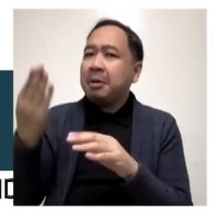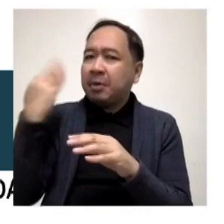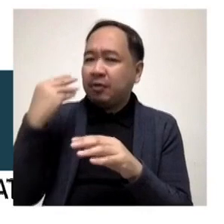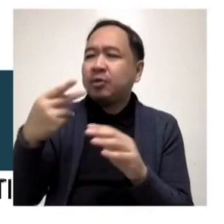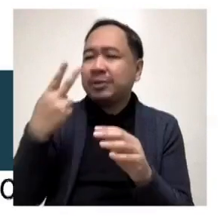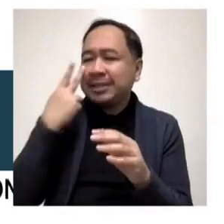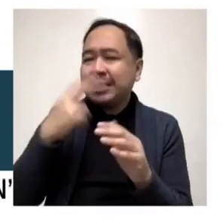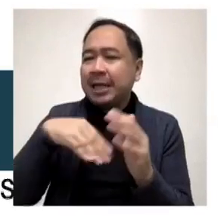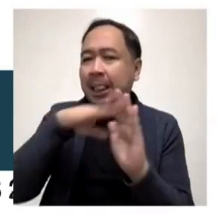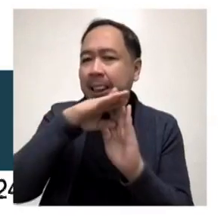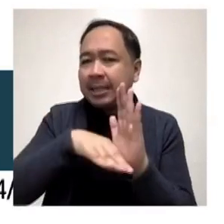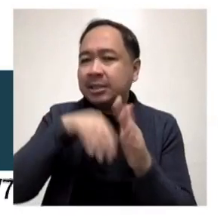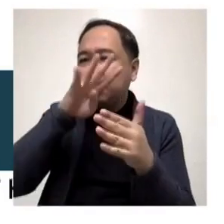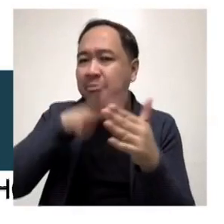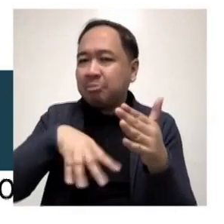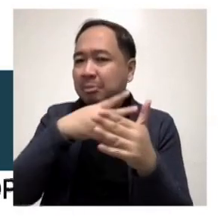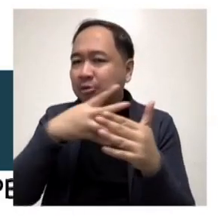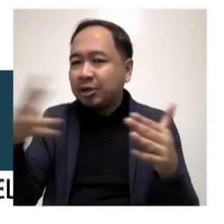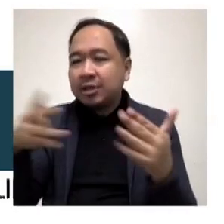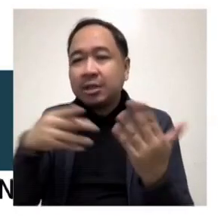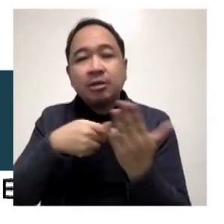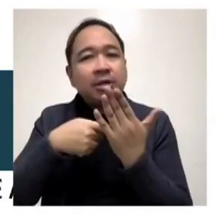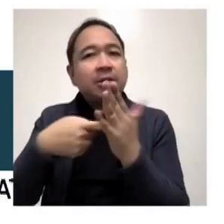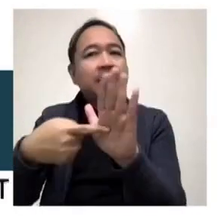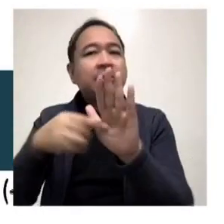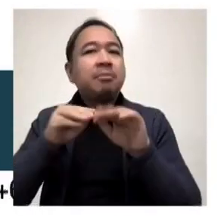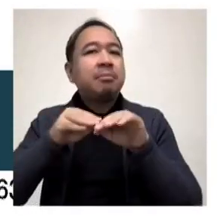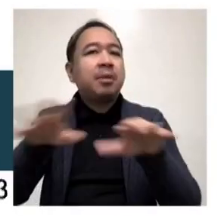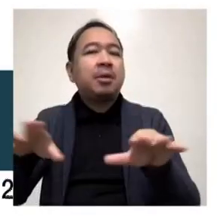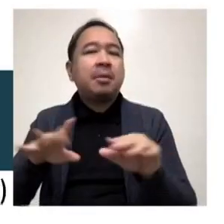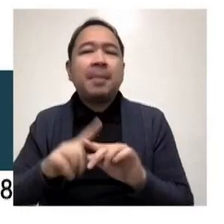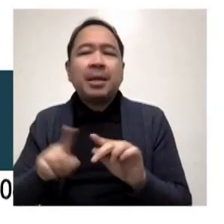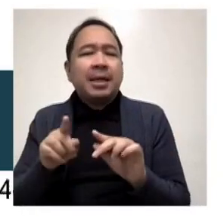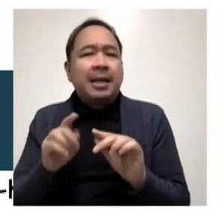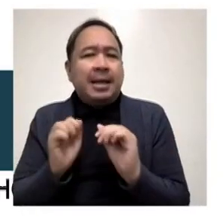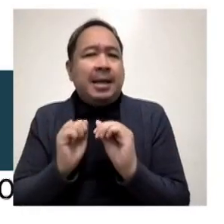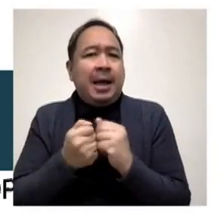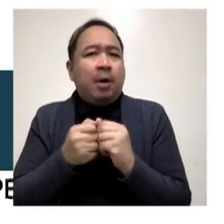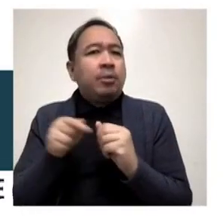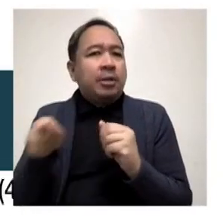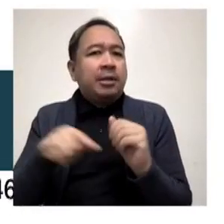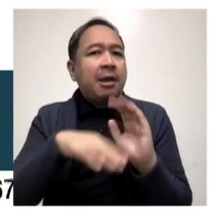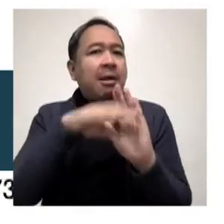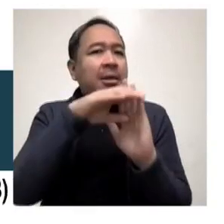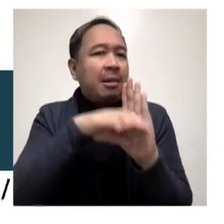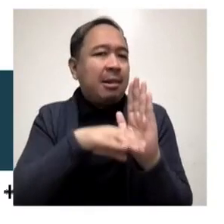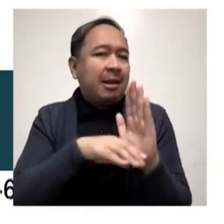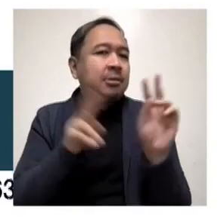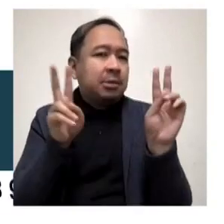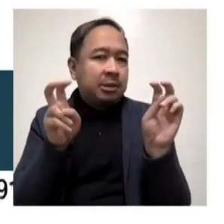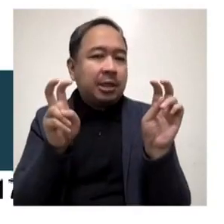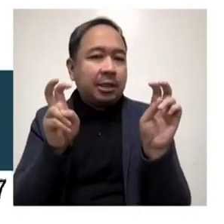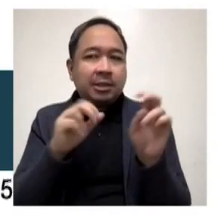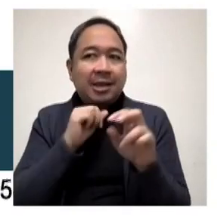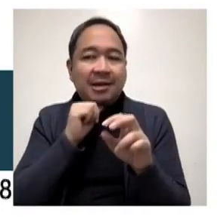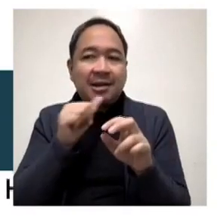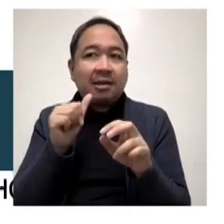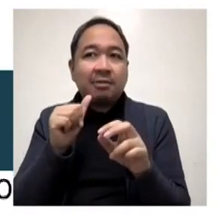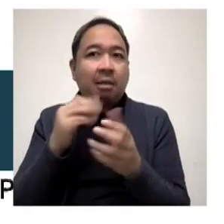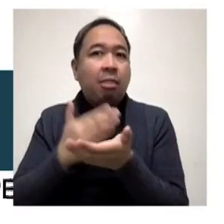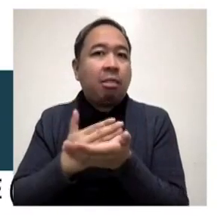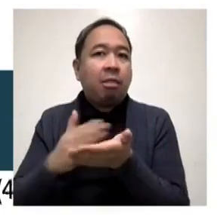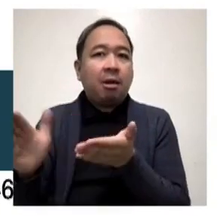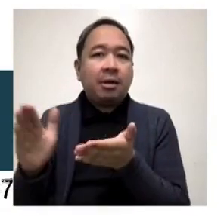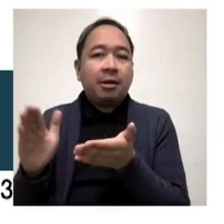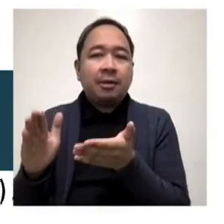the public. How do you think, or what must be done so that this list, so-called list, will not go the way of the